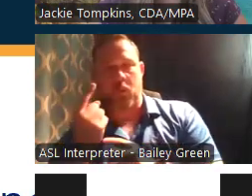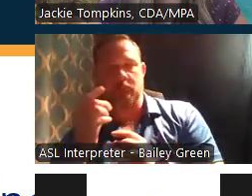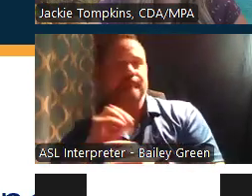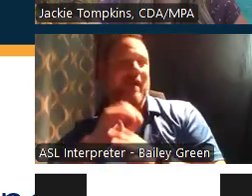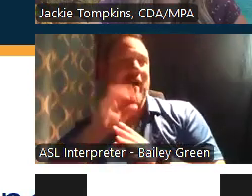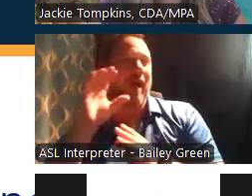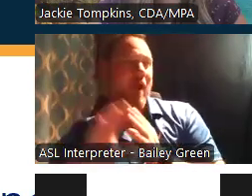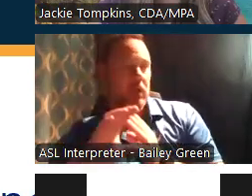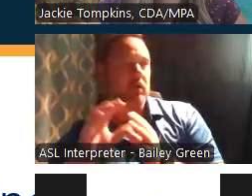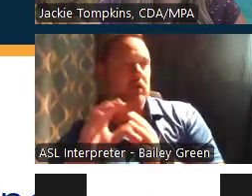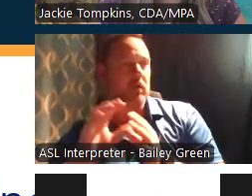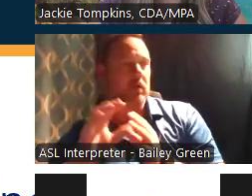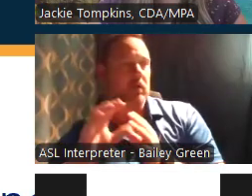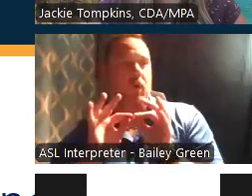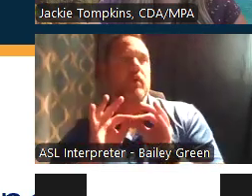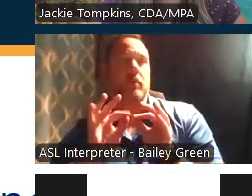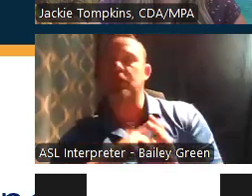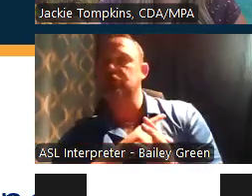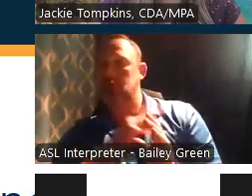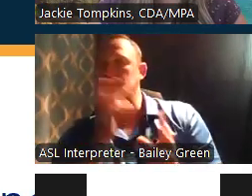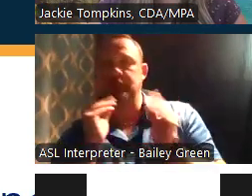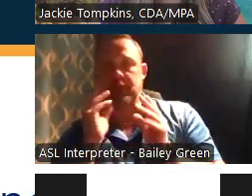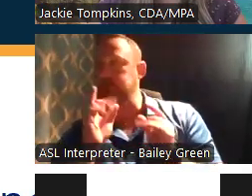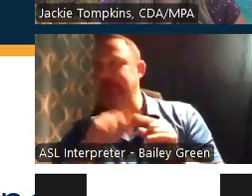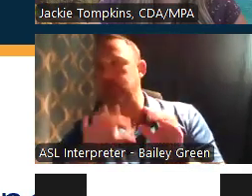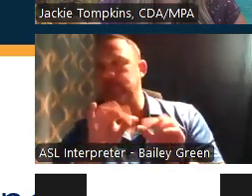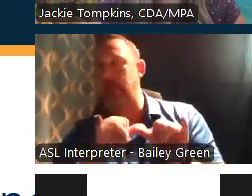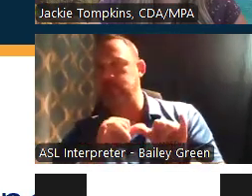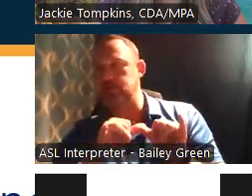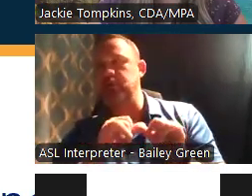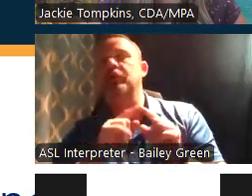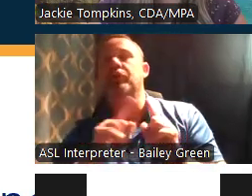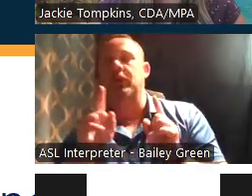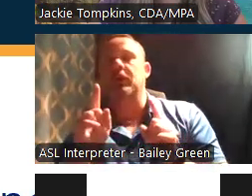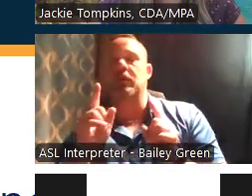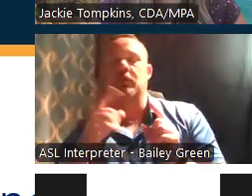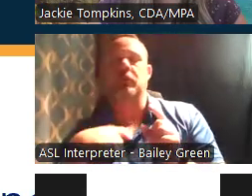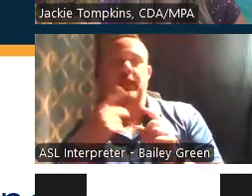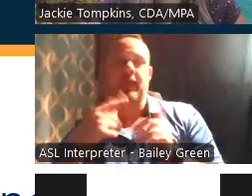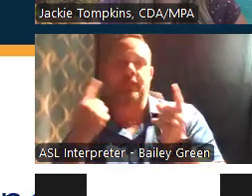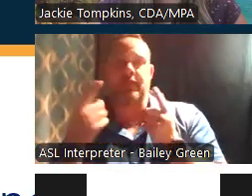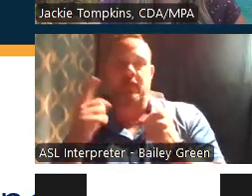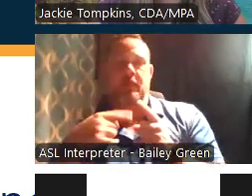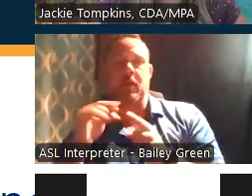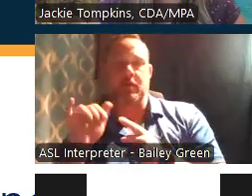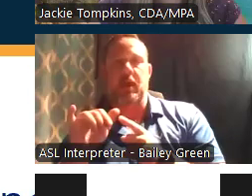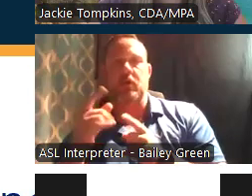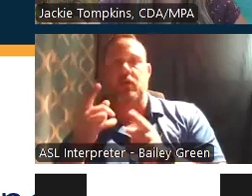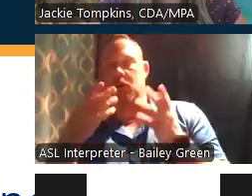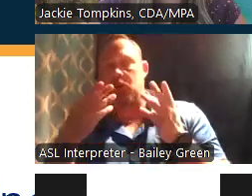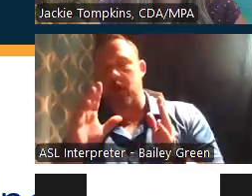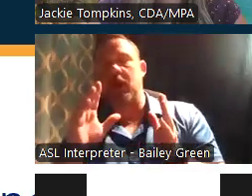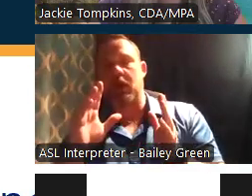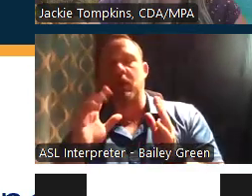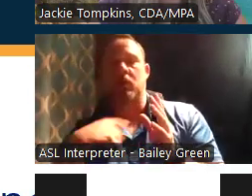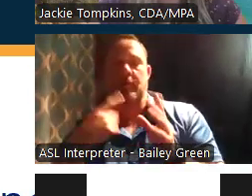outcome that's important, because personal experience sometimes can't be measured. But if we can try to think about that. One of the ways to do that